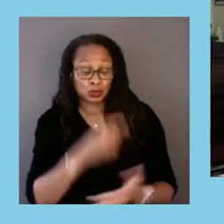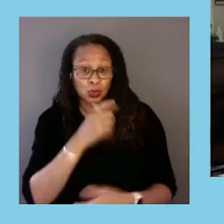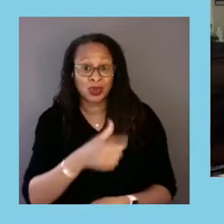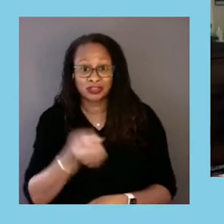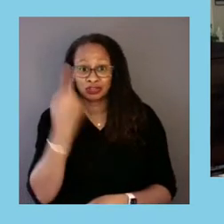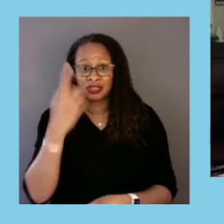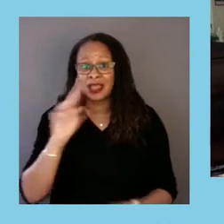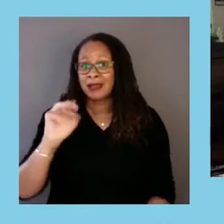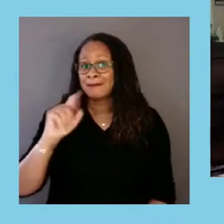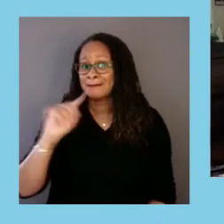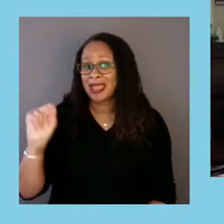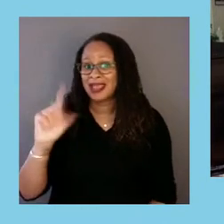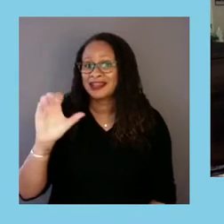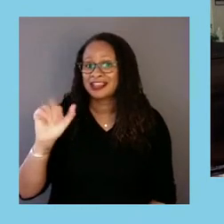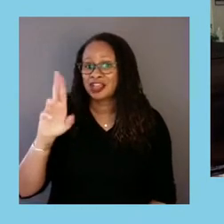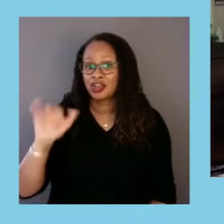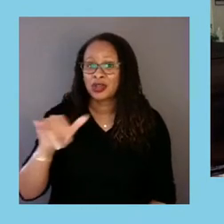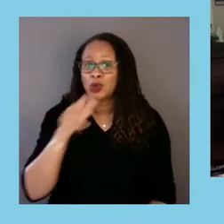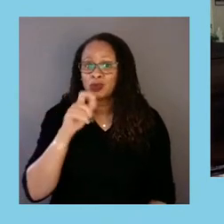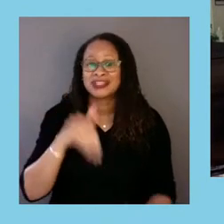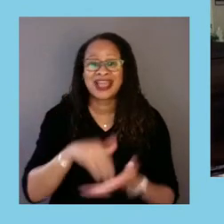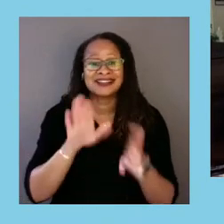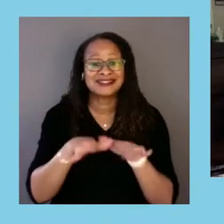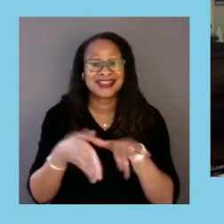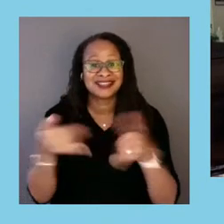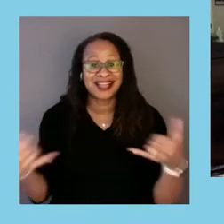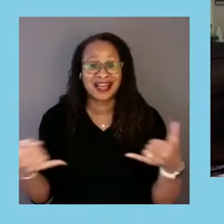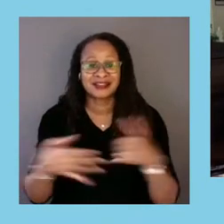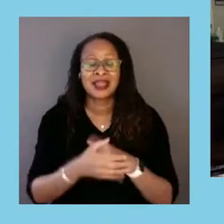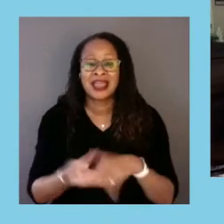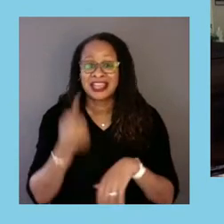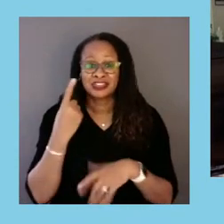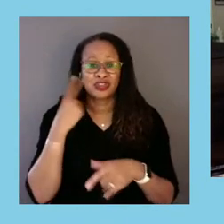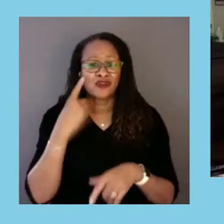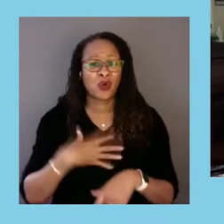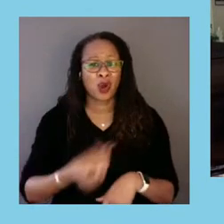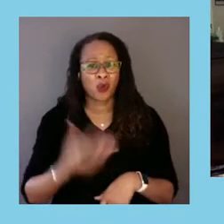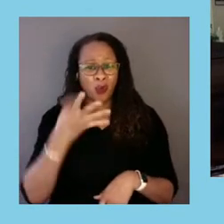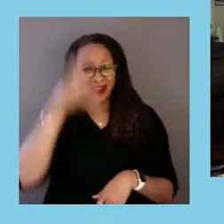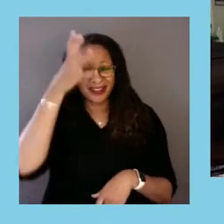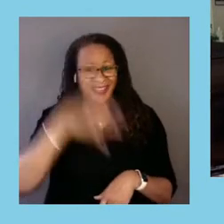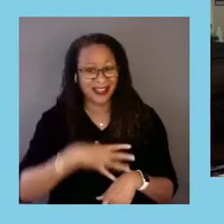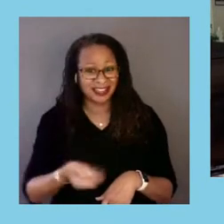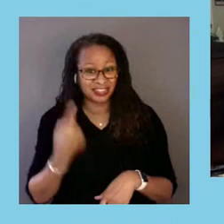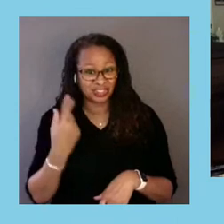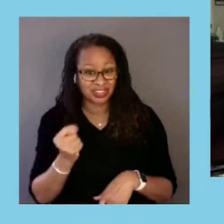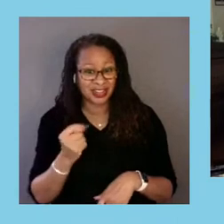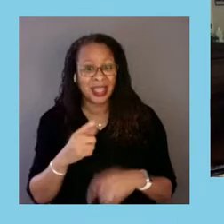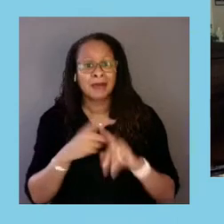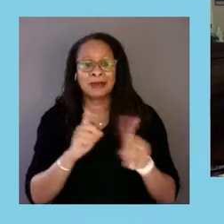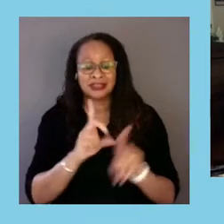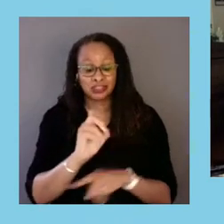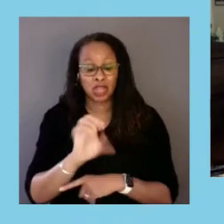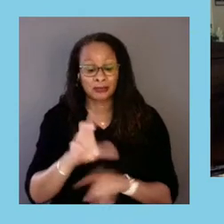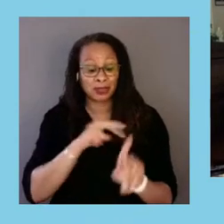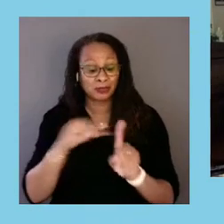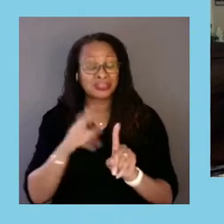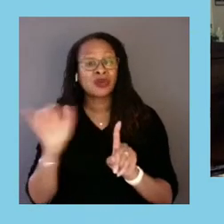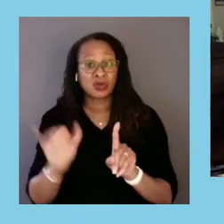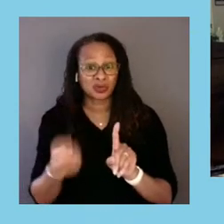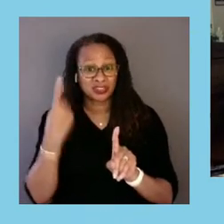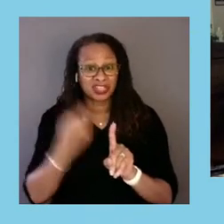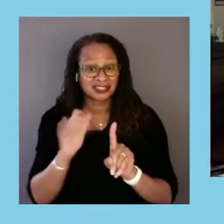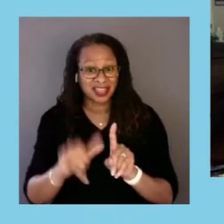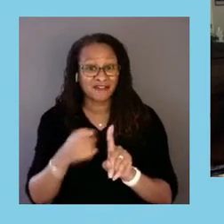over at Deadline, who's actually understands it for a white guy. He's like on top, but he also understands it from a documentary standpoint. Yeah. But these documentaries are